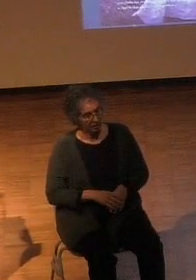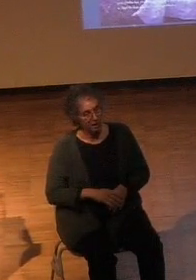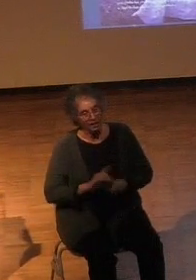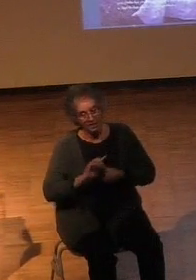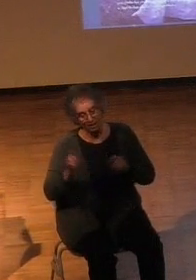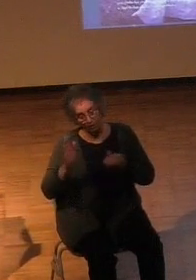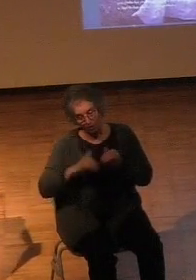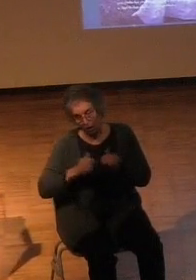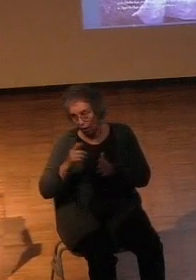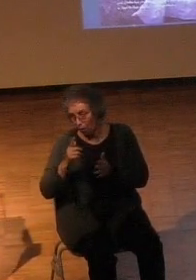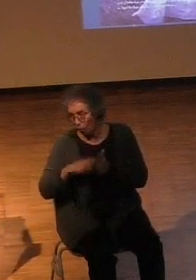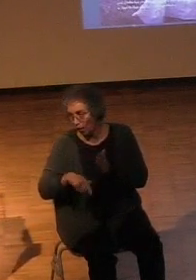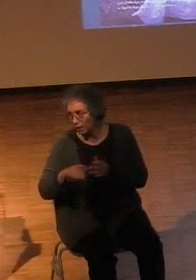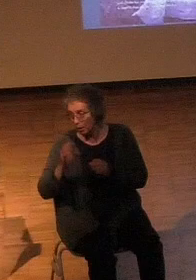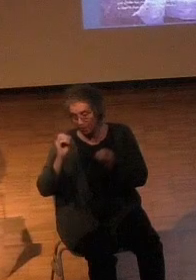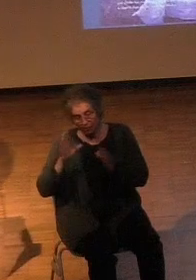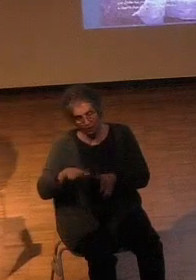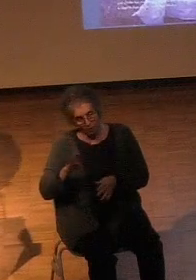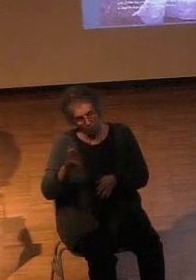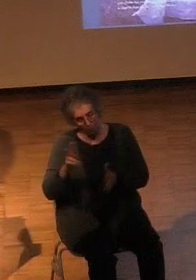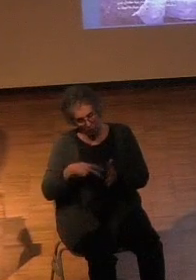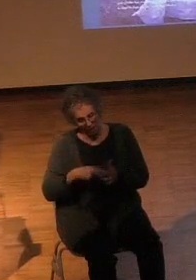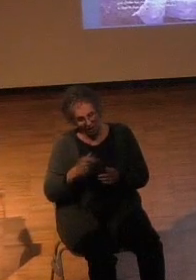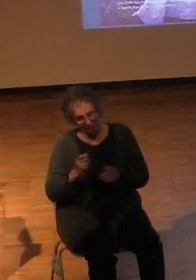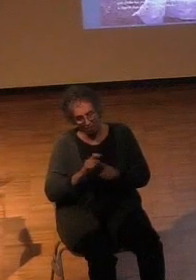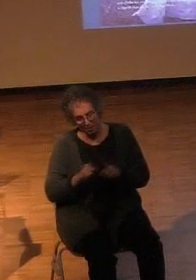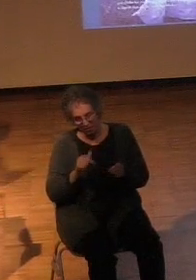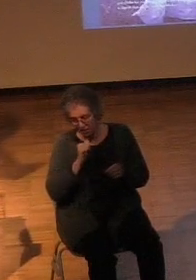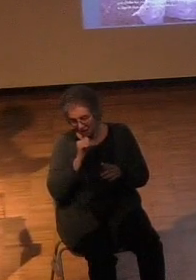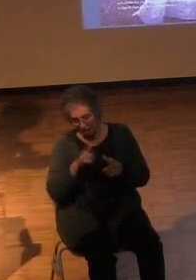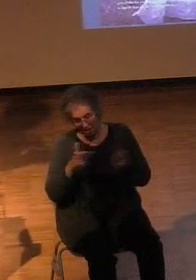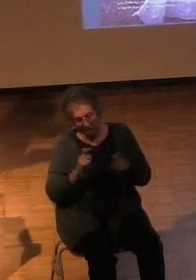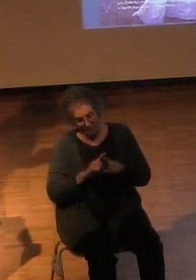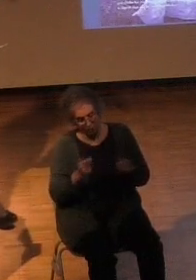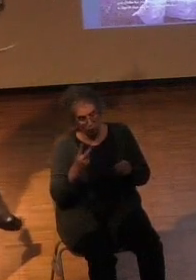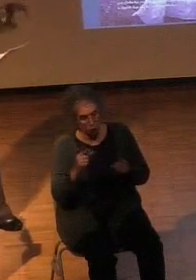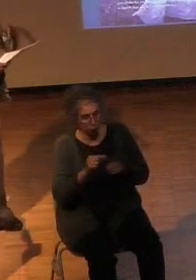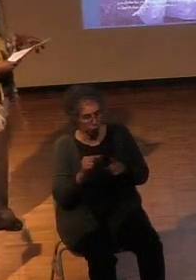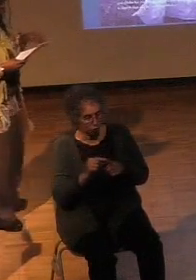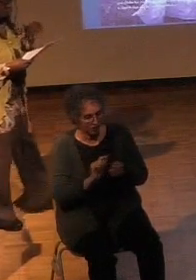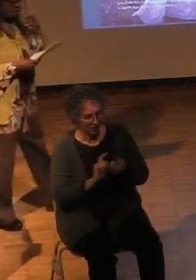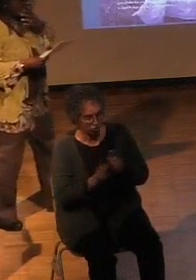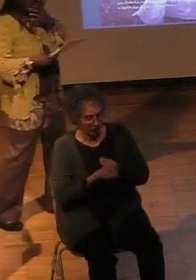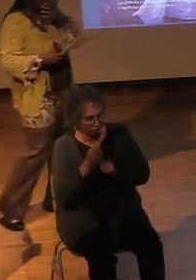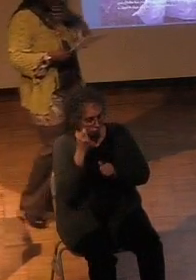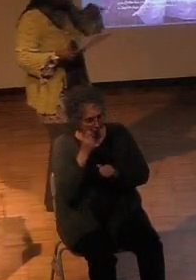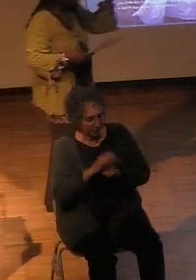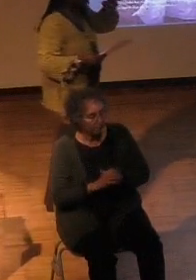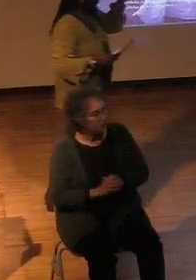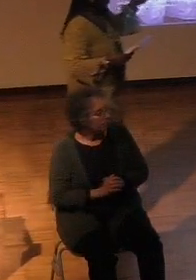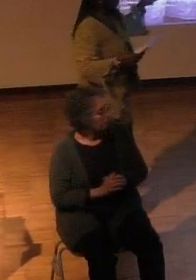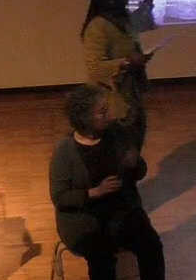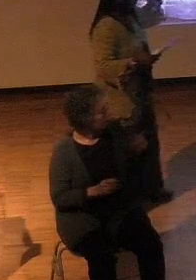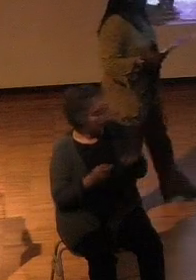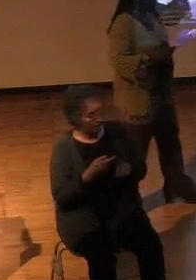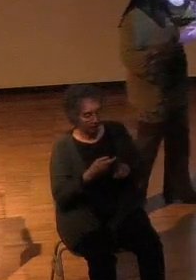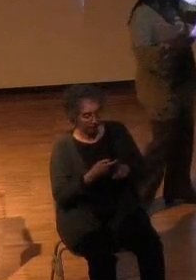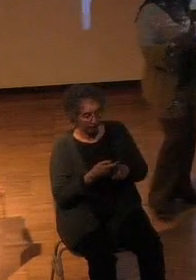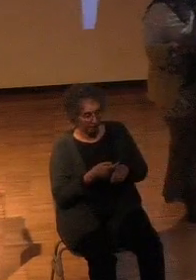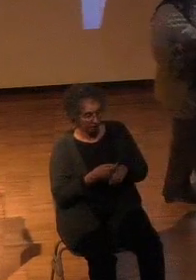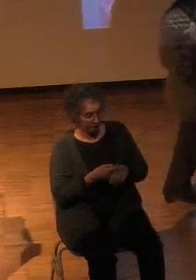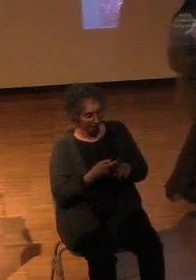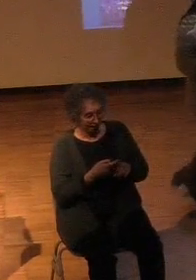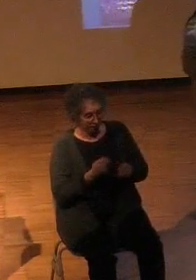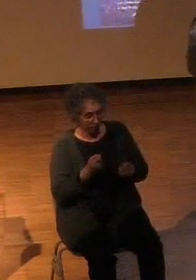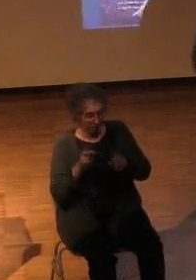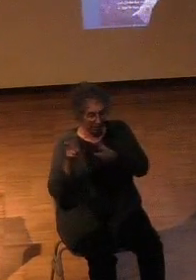wrote that she read, but a little bit, not that much different. There are a couple words that are different that I changed. And this is also from a